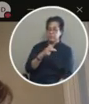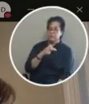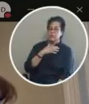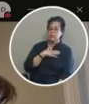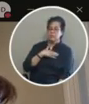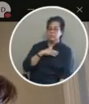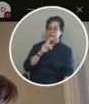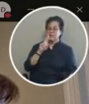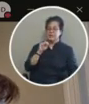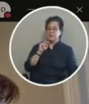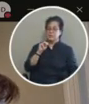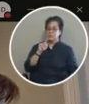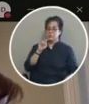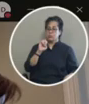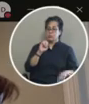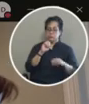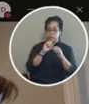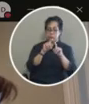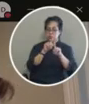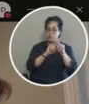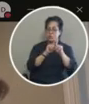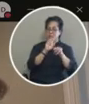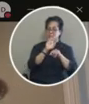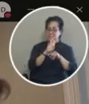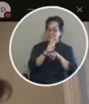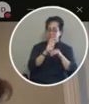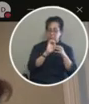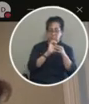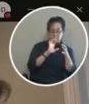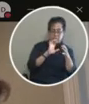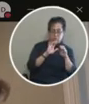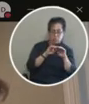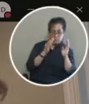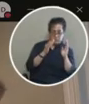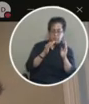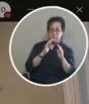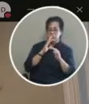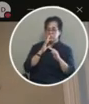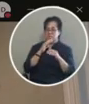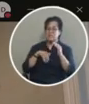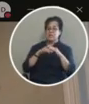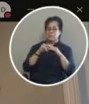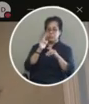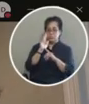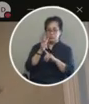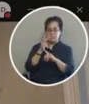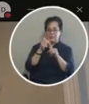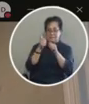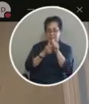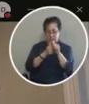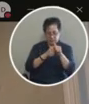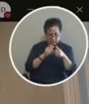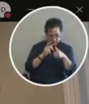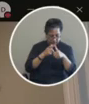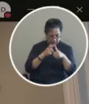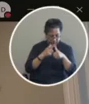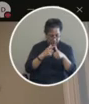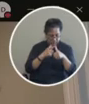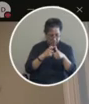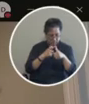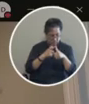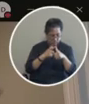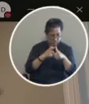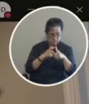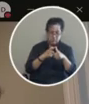please unmute your microphone by pressing *6, and then you may begin speaking for up to 3 minutes. The first person is Mr.